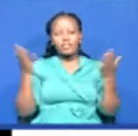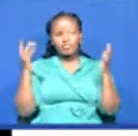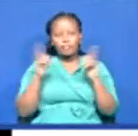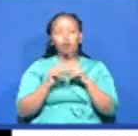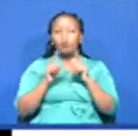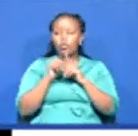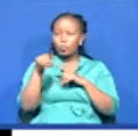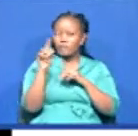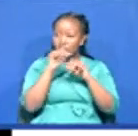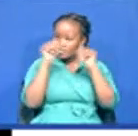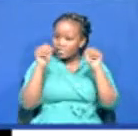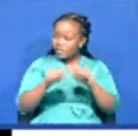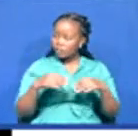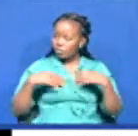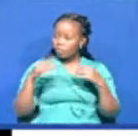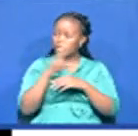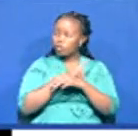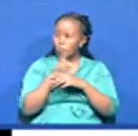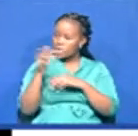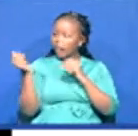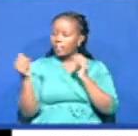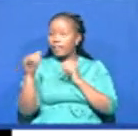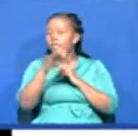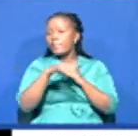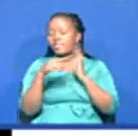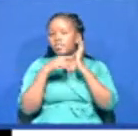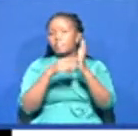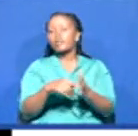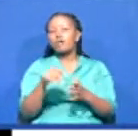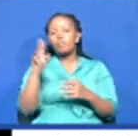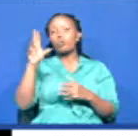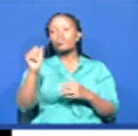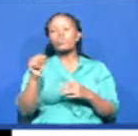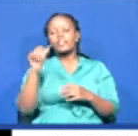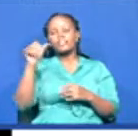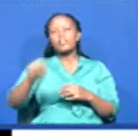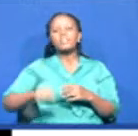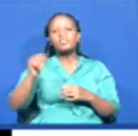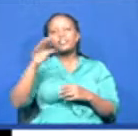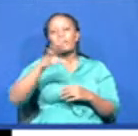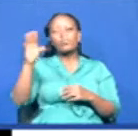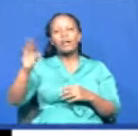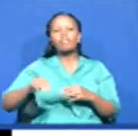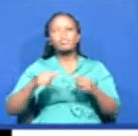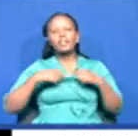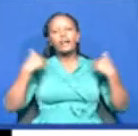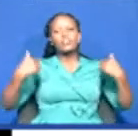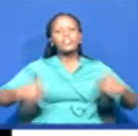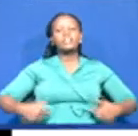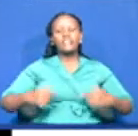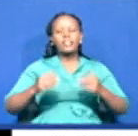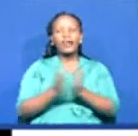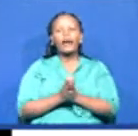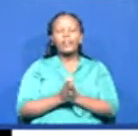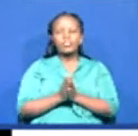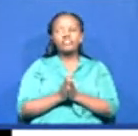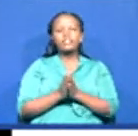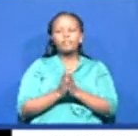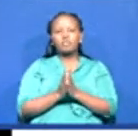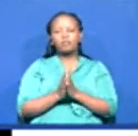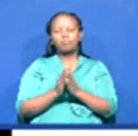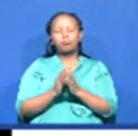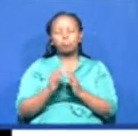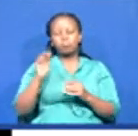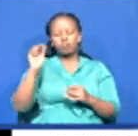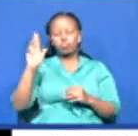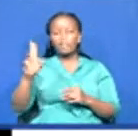for example, like the US, China, South Africa, and United Arab Emirates. So basically, it's a technology